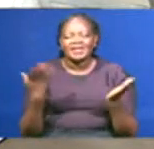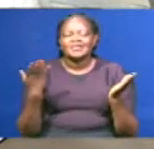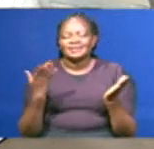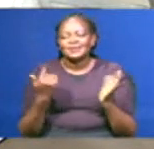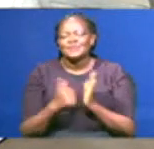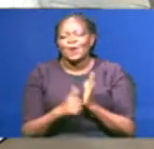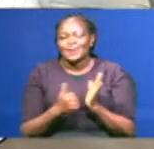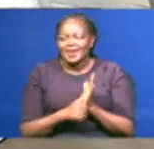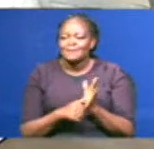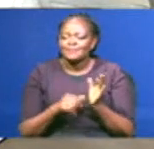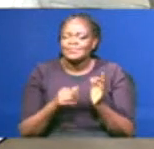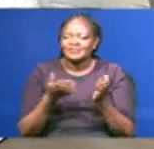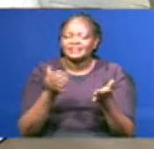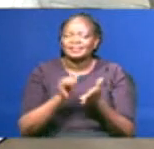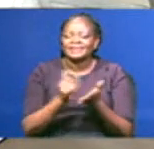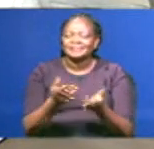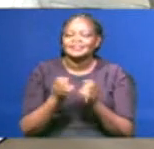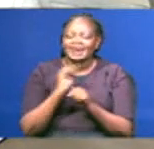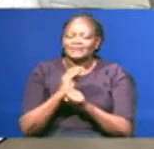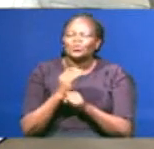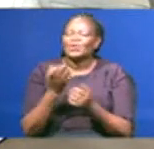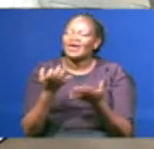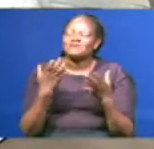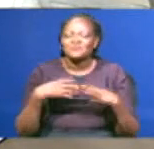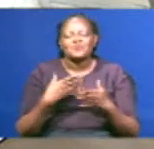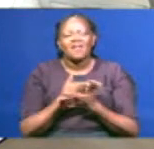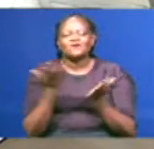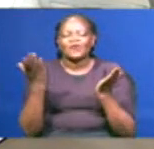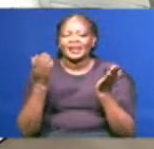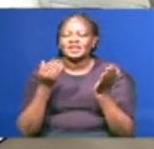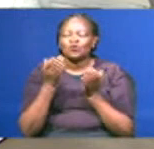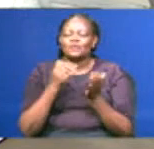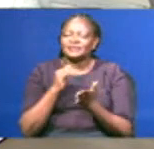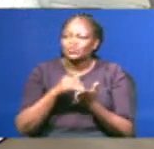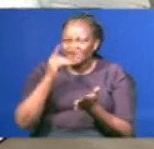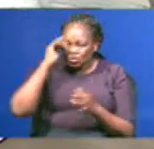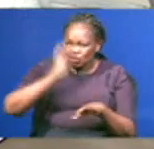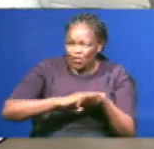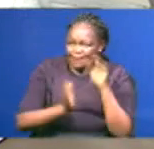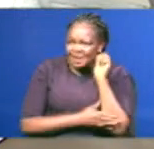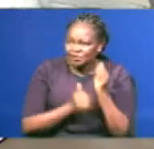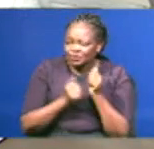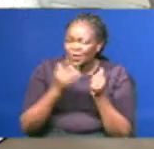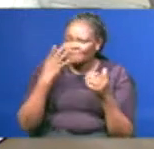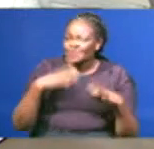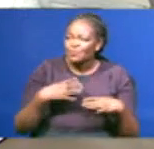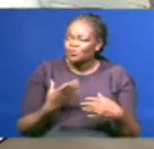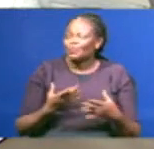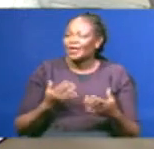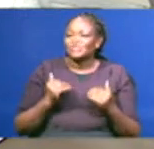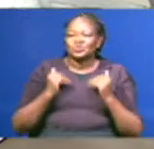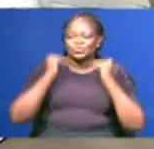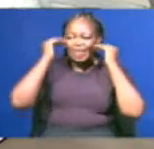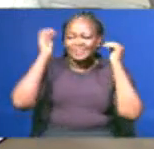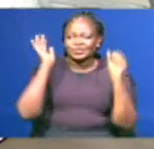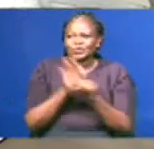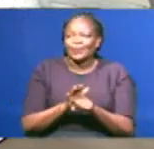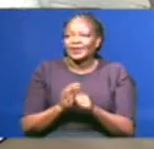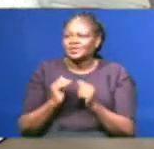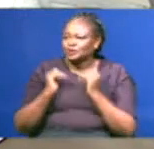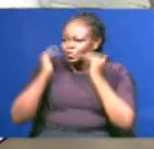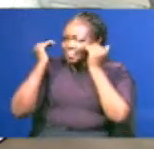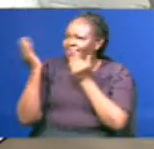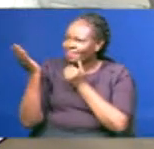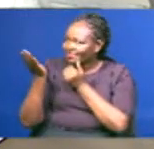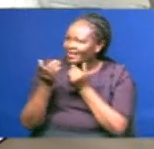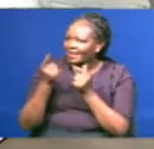issue, we have presence in all the Huduma centers. Is it a good move? Because, you know, people are stressed. People are depressed out there, and I